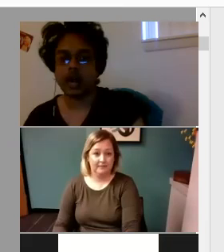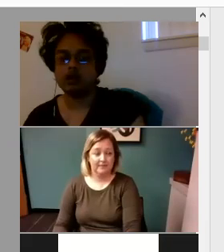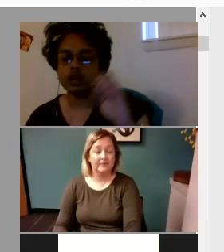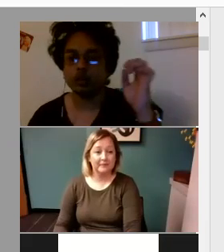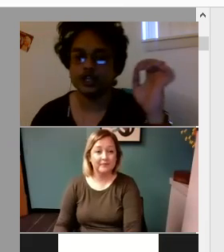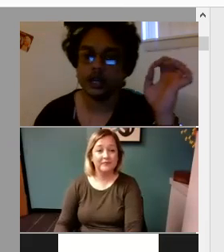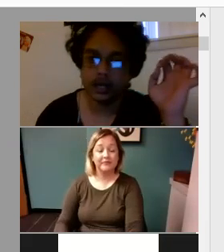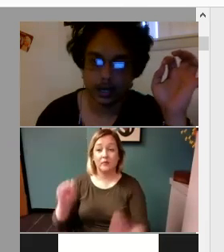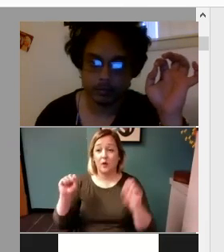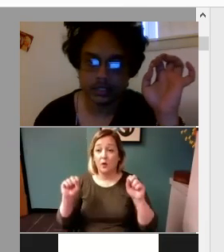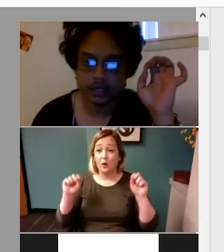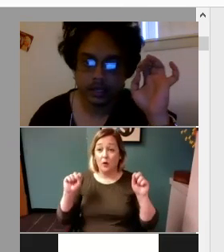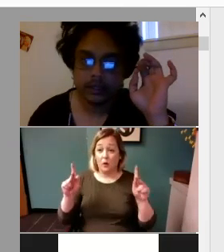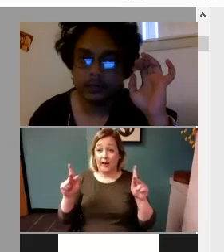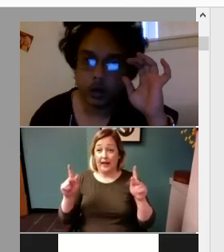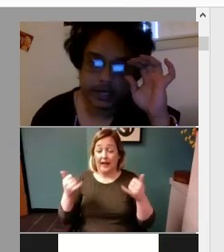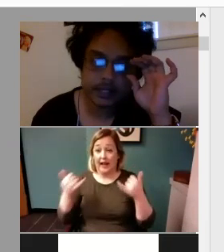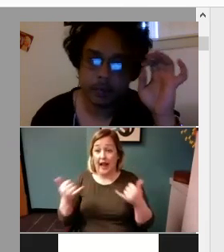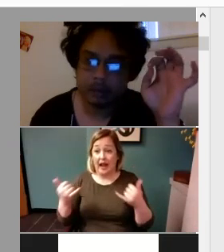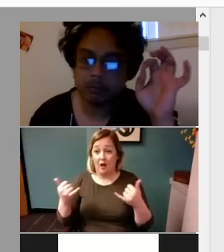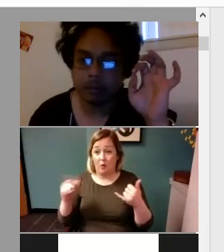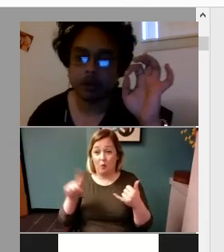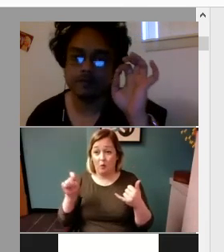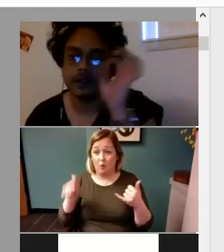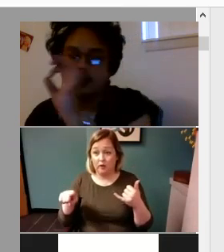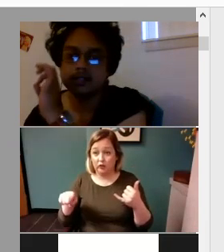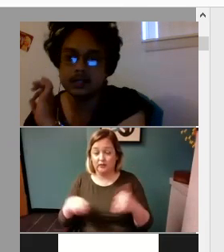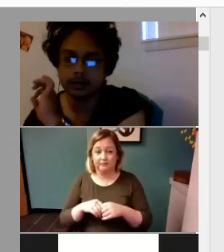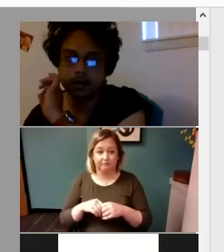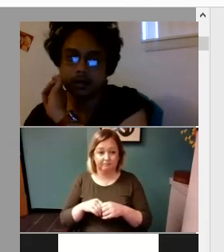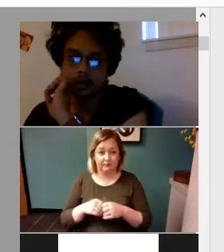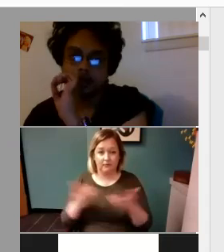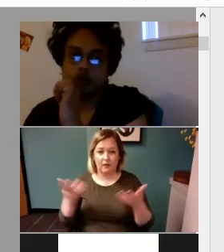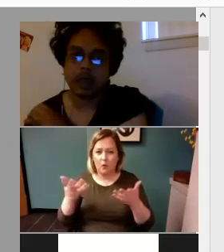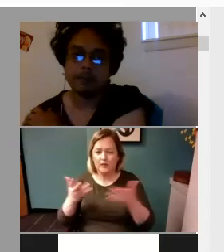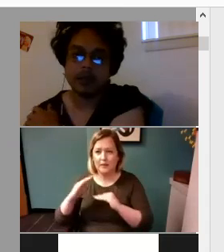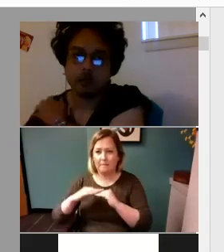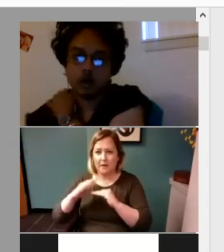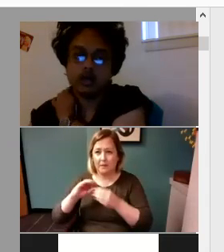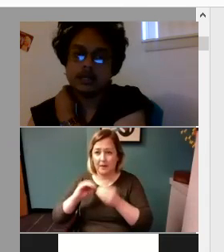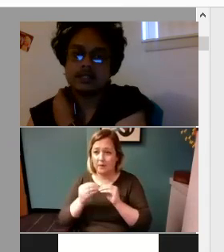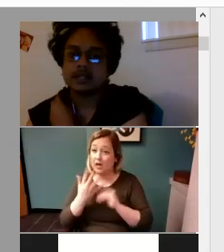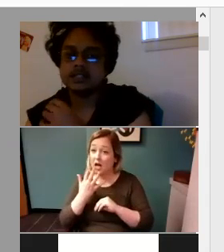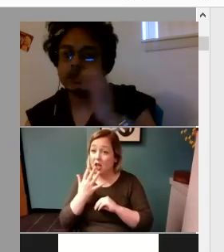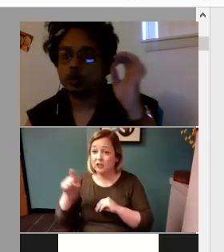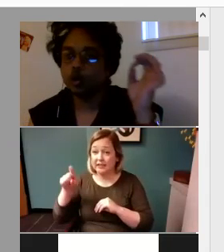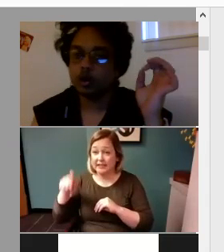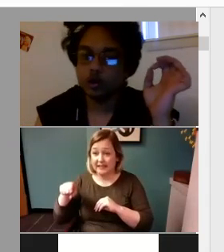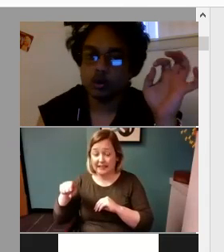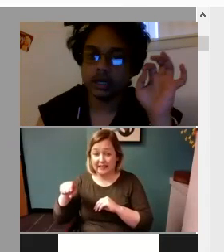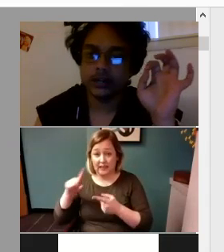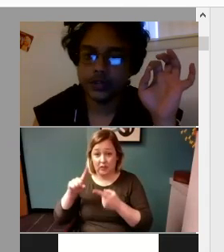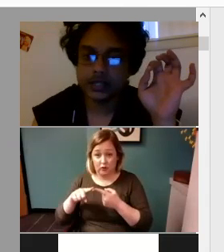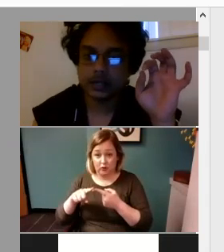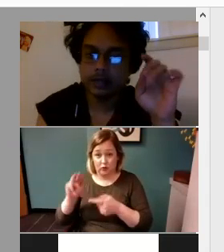Okay, so now the question comes that what is the minimum number of colors needed to map the world such that